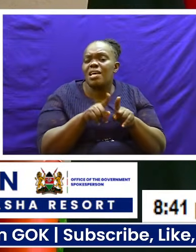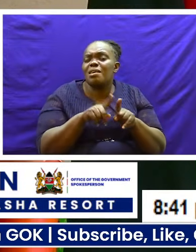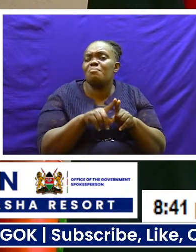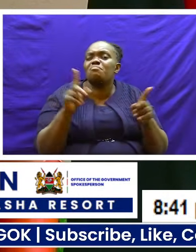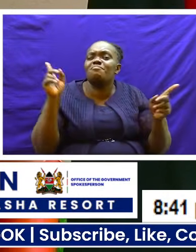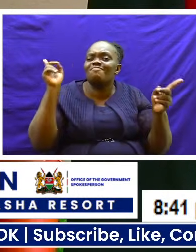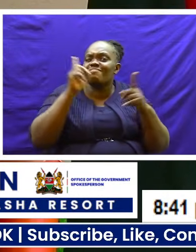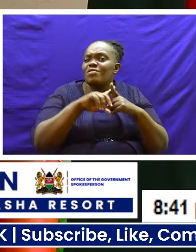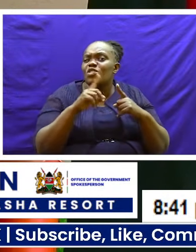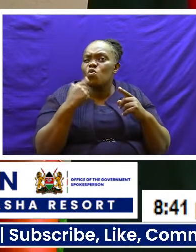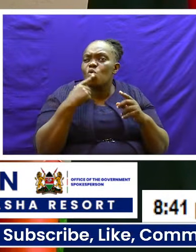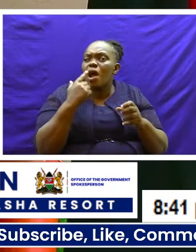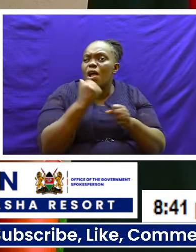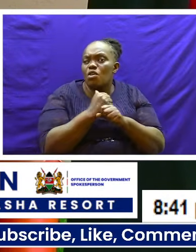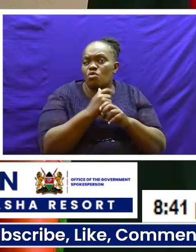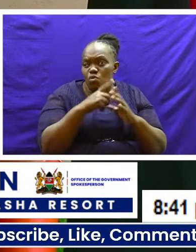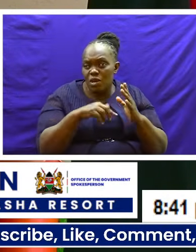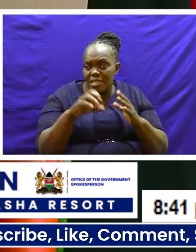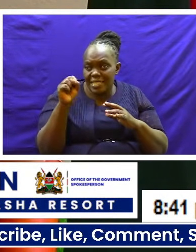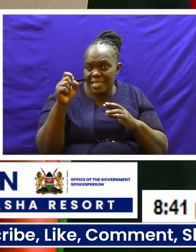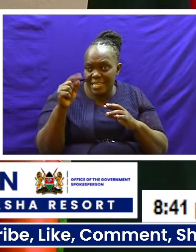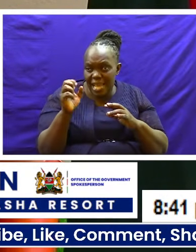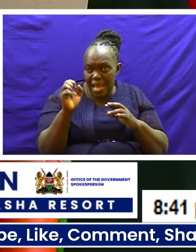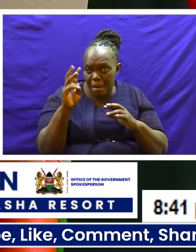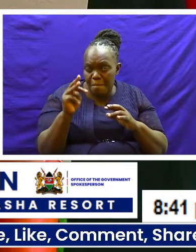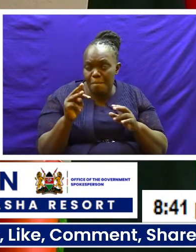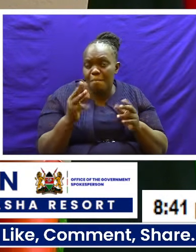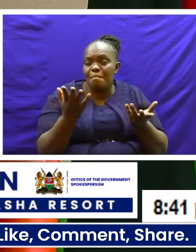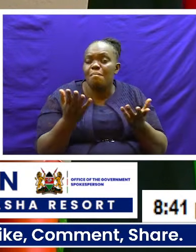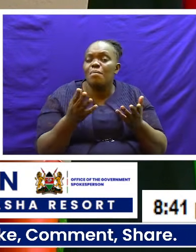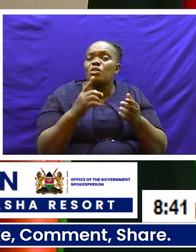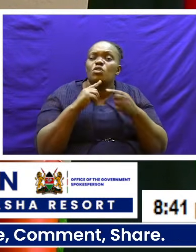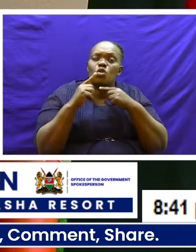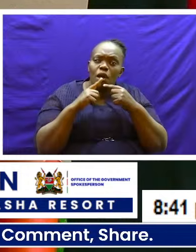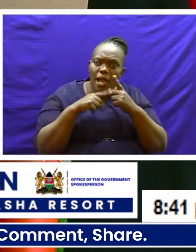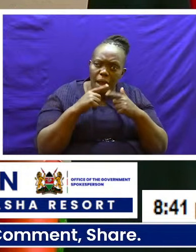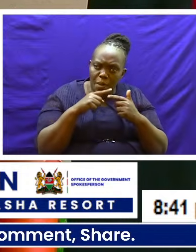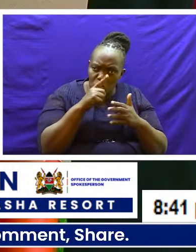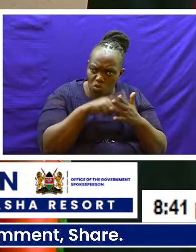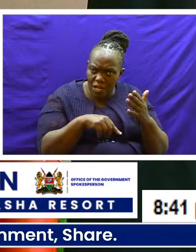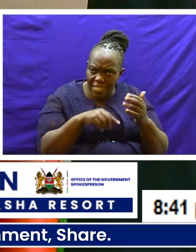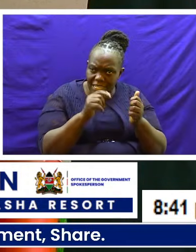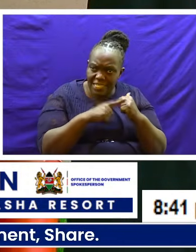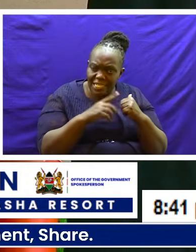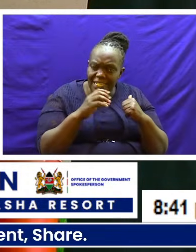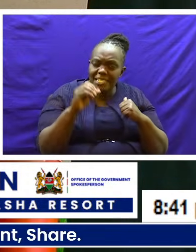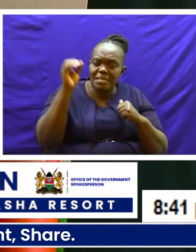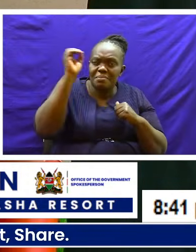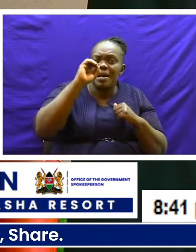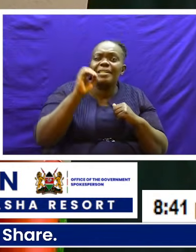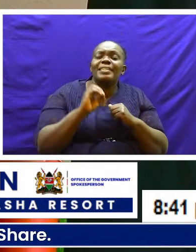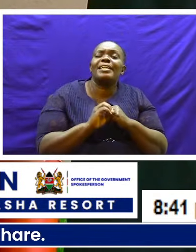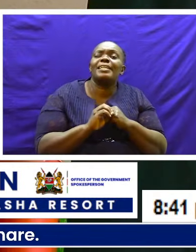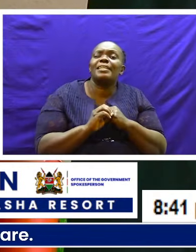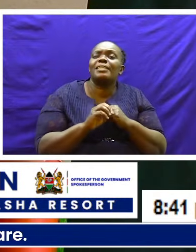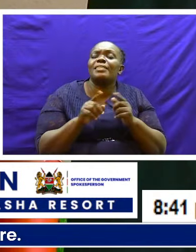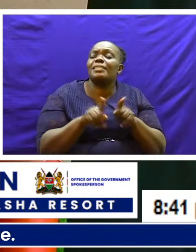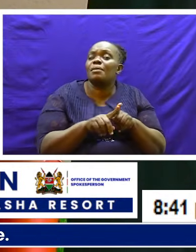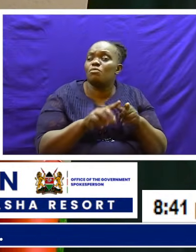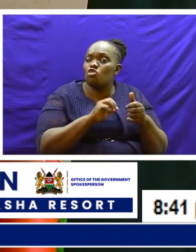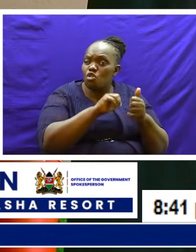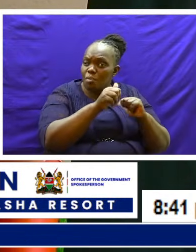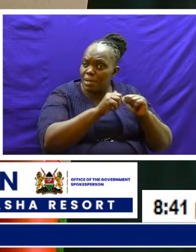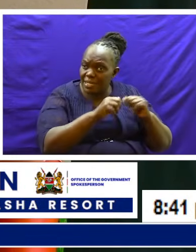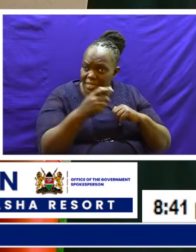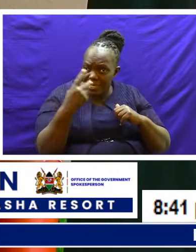who are taking the STEM pathways will be, we are talking of about 60%. Do you see the